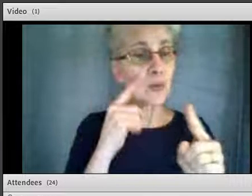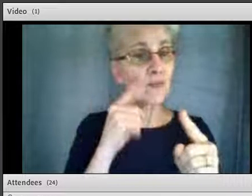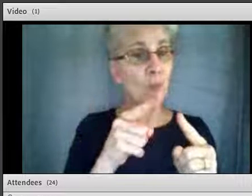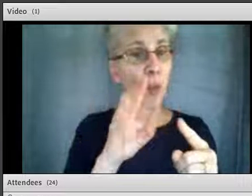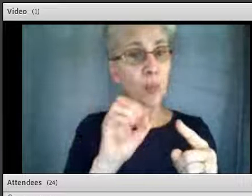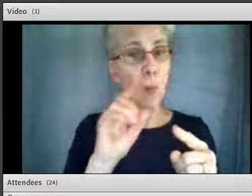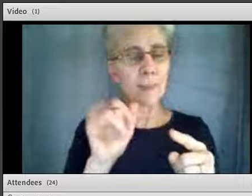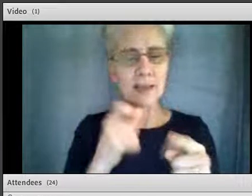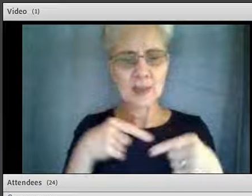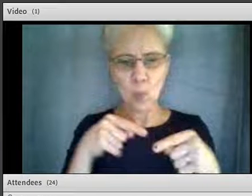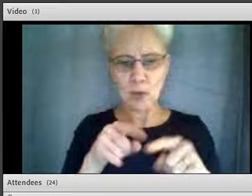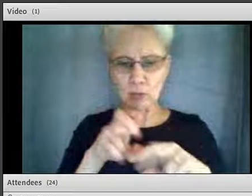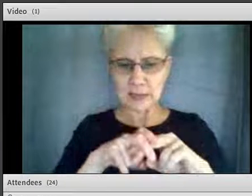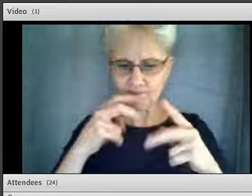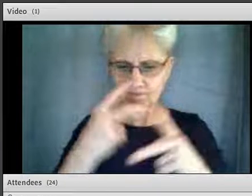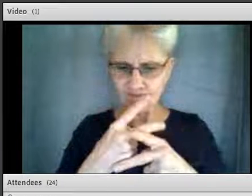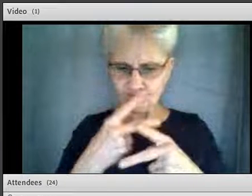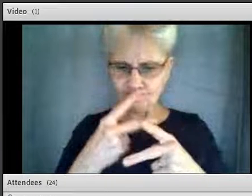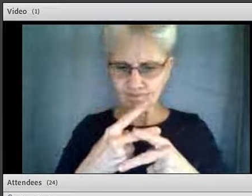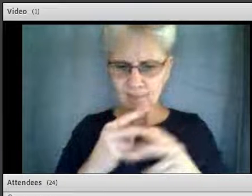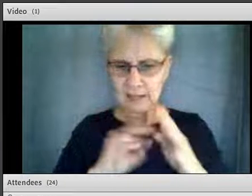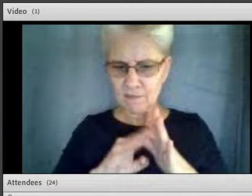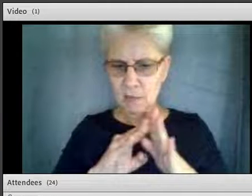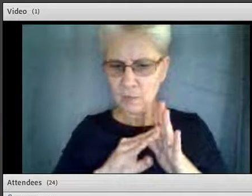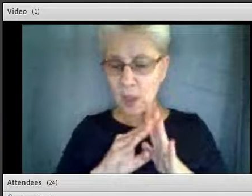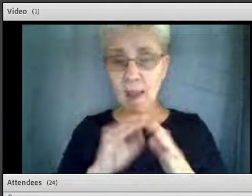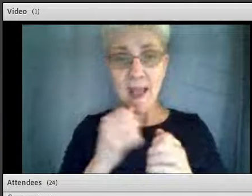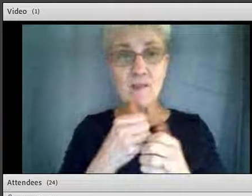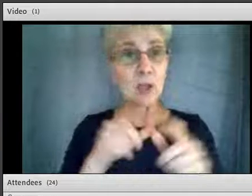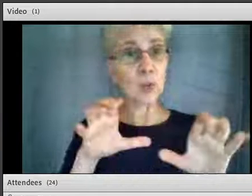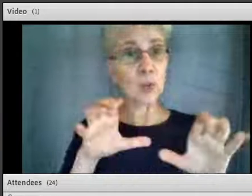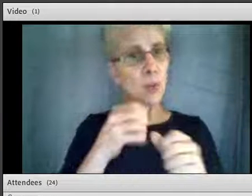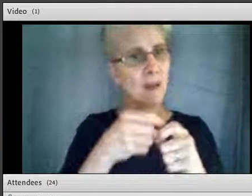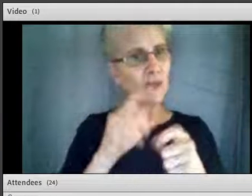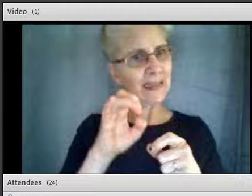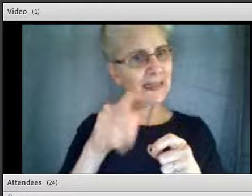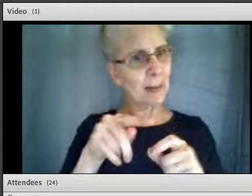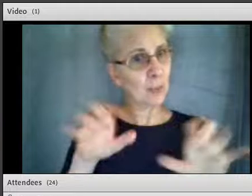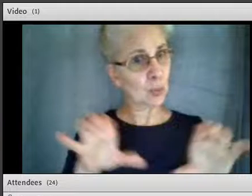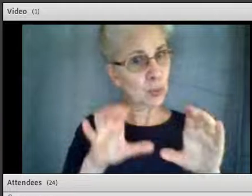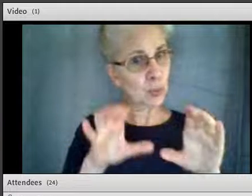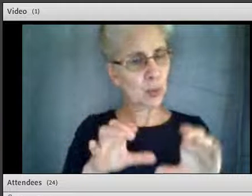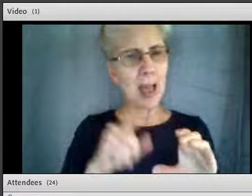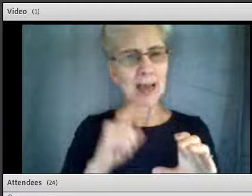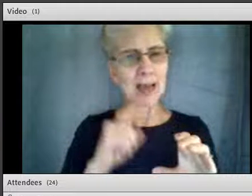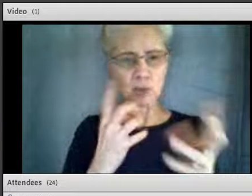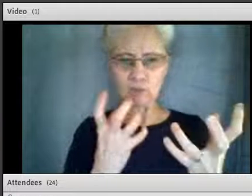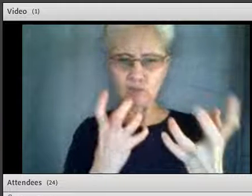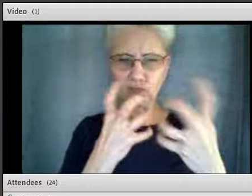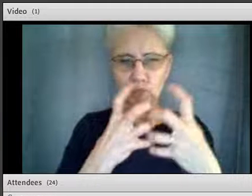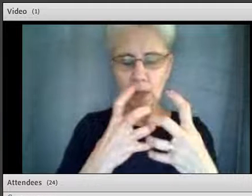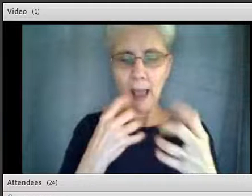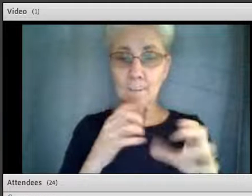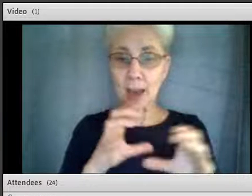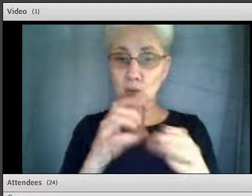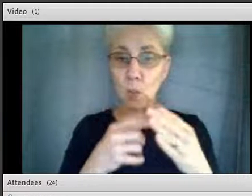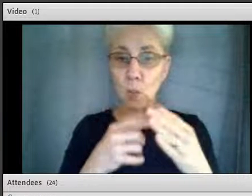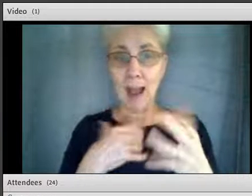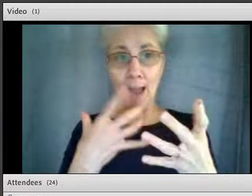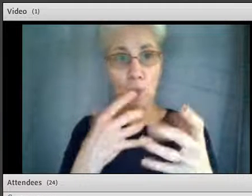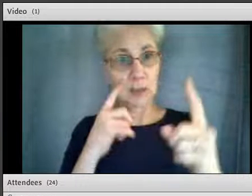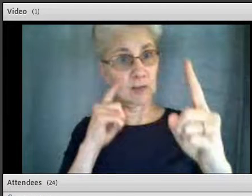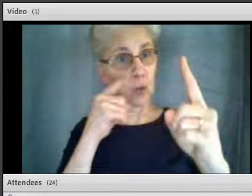each thing that you do, each step that you do, think through, am I doing what I'm saying that I want to do? If I really want to get